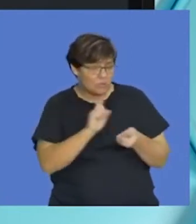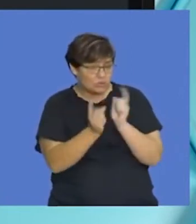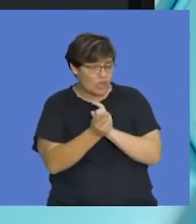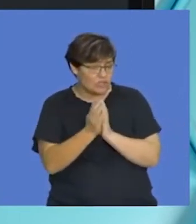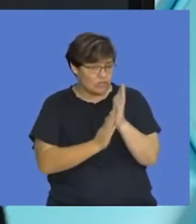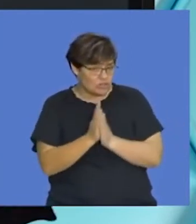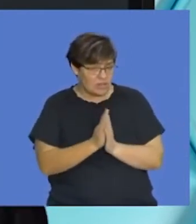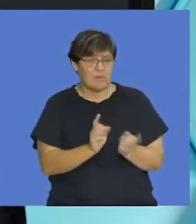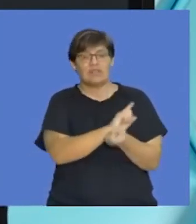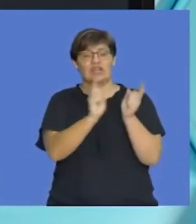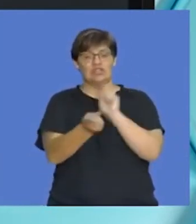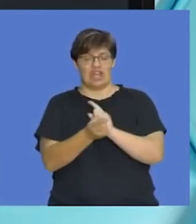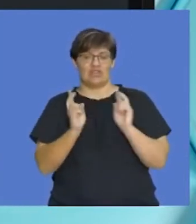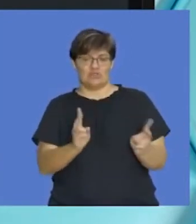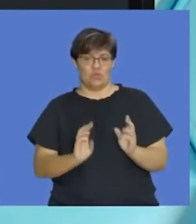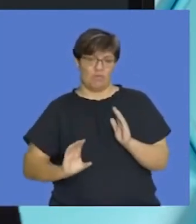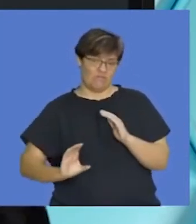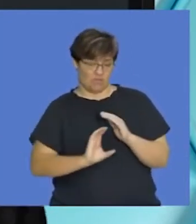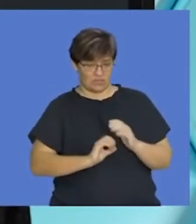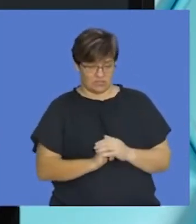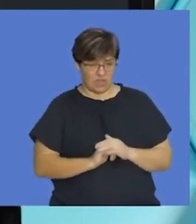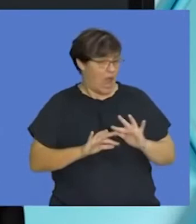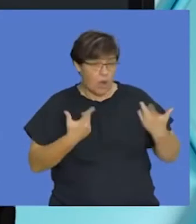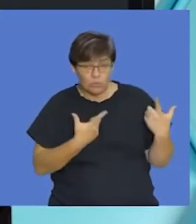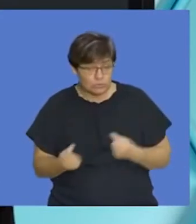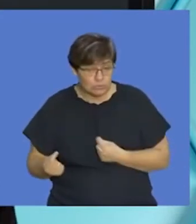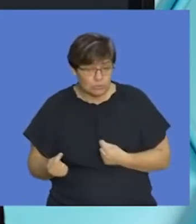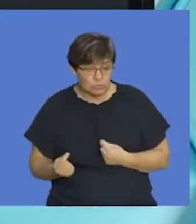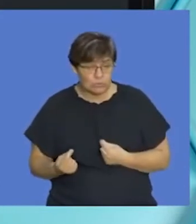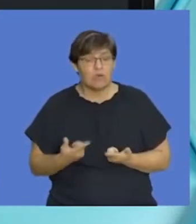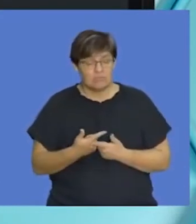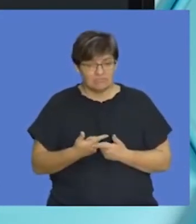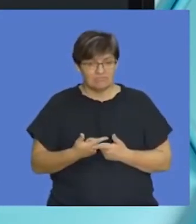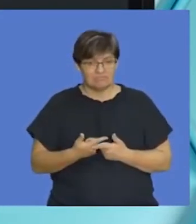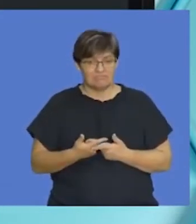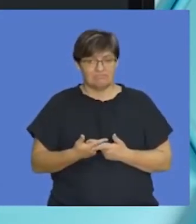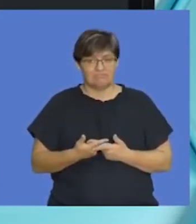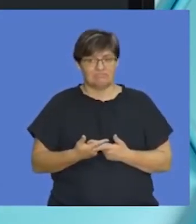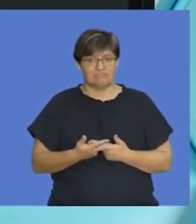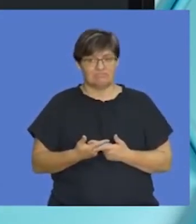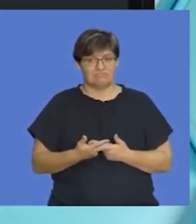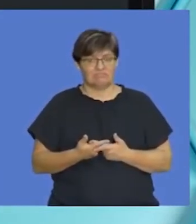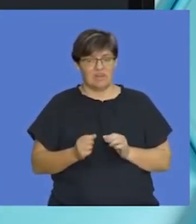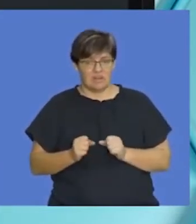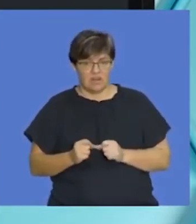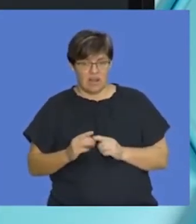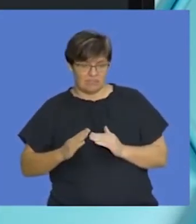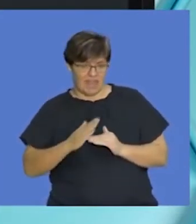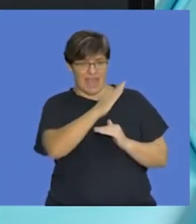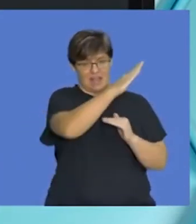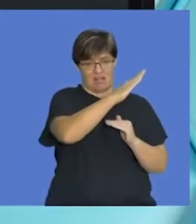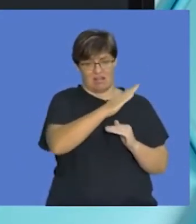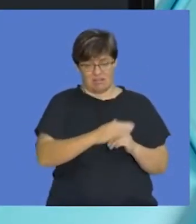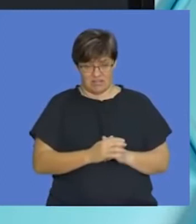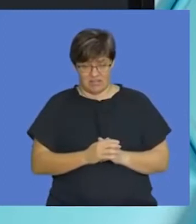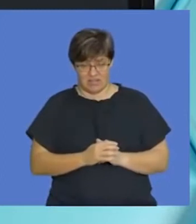So how do I change friction? I have to change the normal force. How do I do that? Make an object go